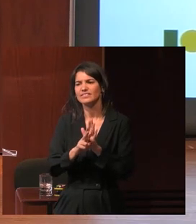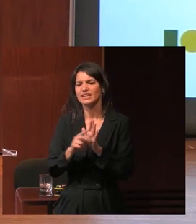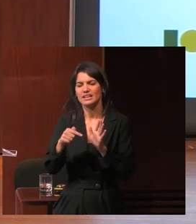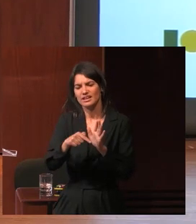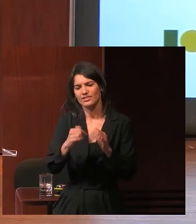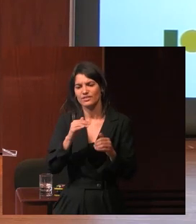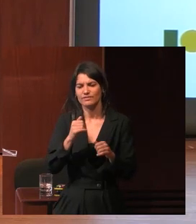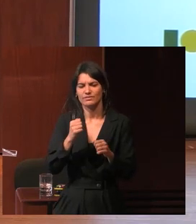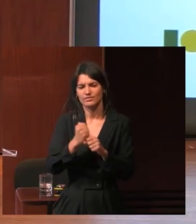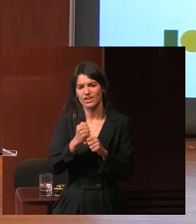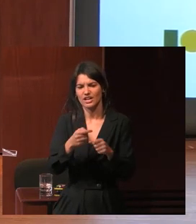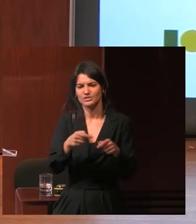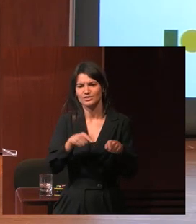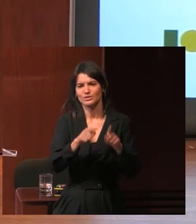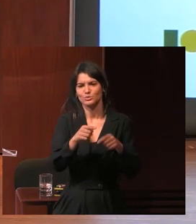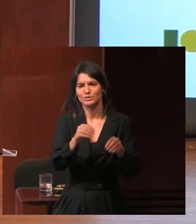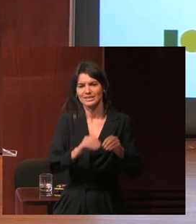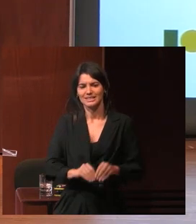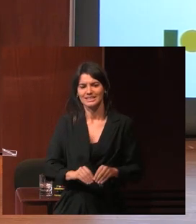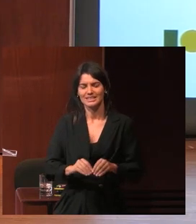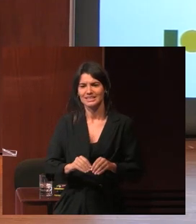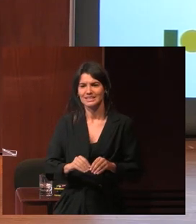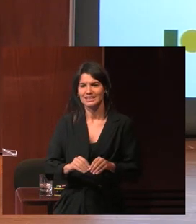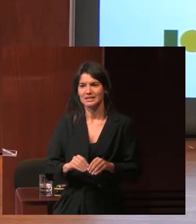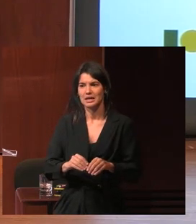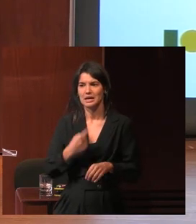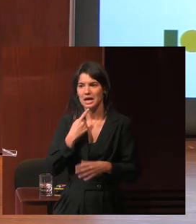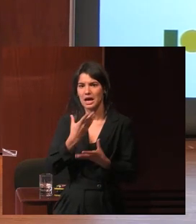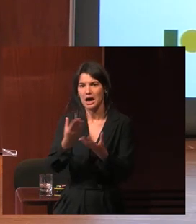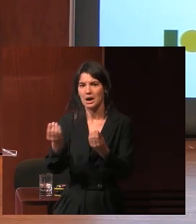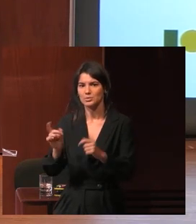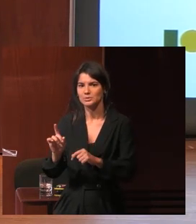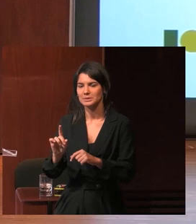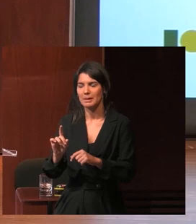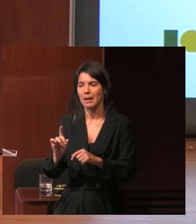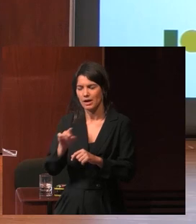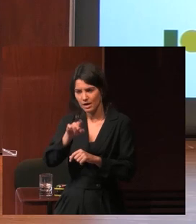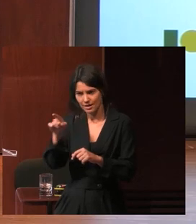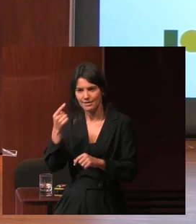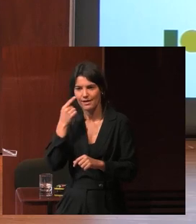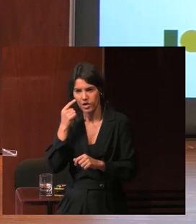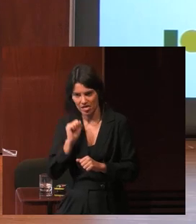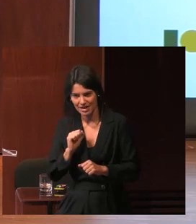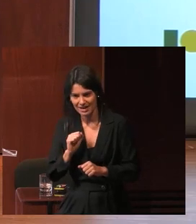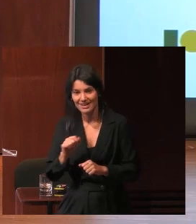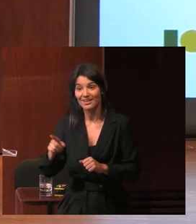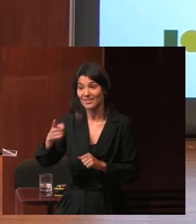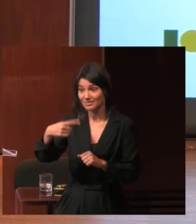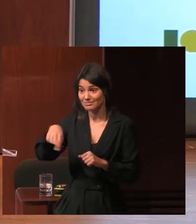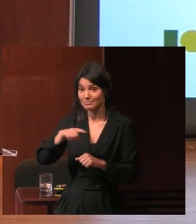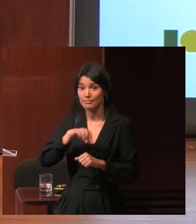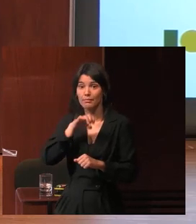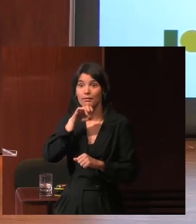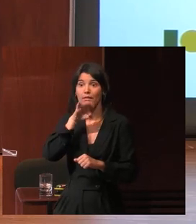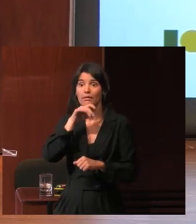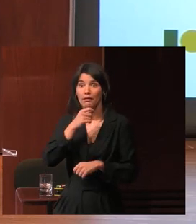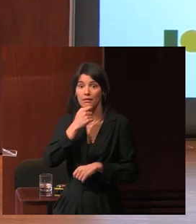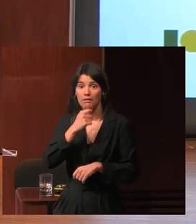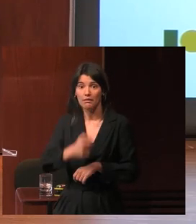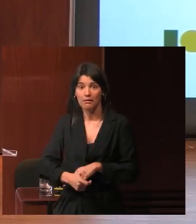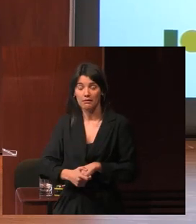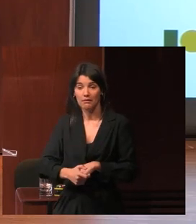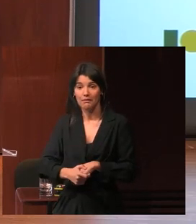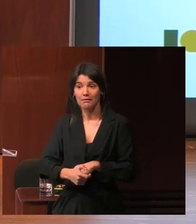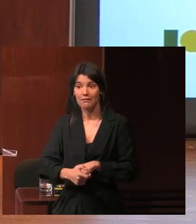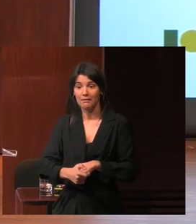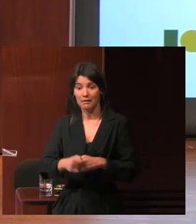Not so many, I see. Try this, and you will be surprised with whom you are married. You will be